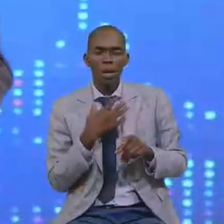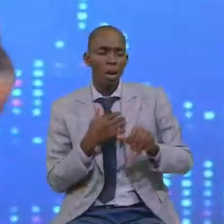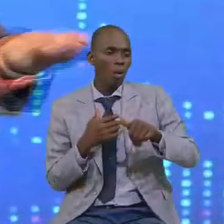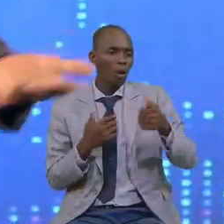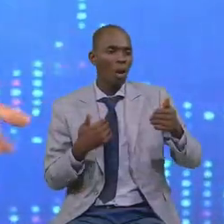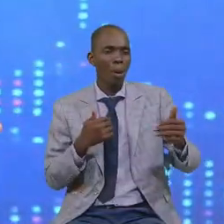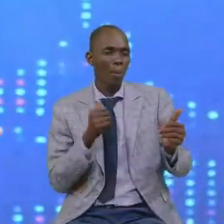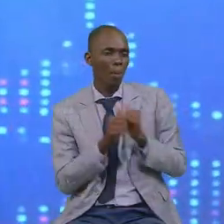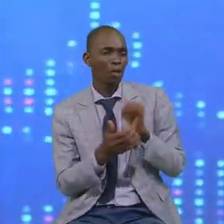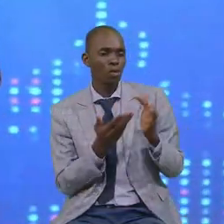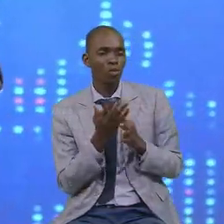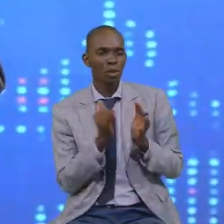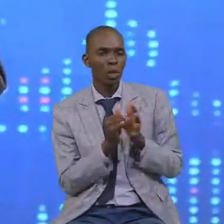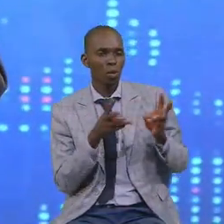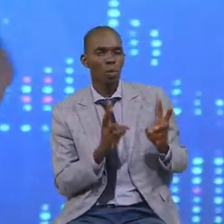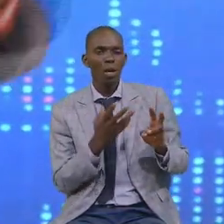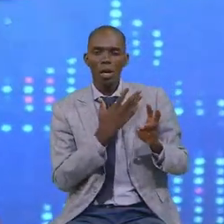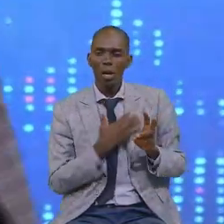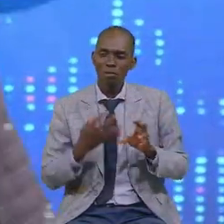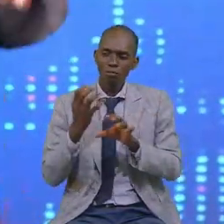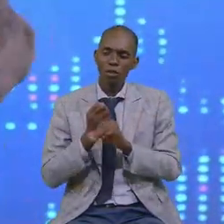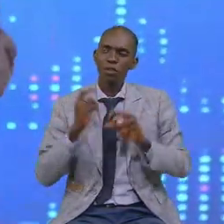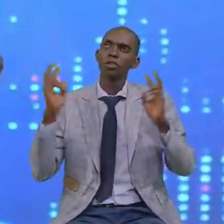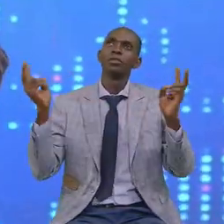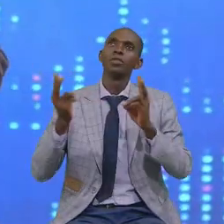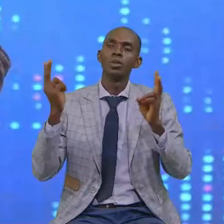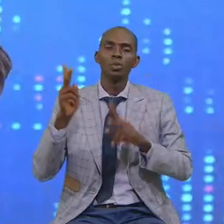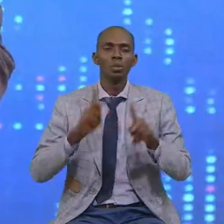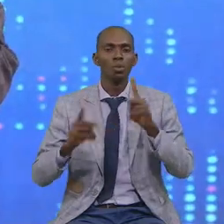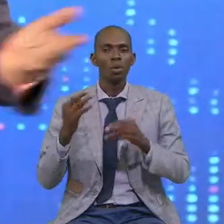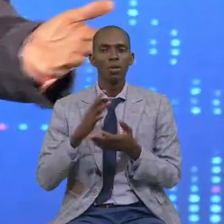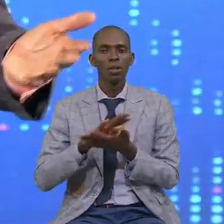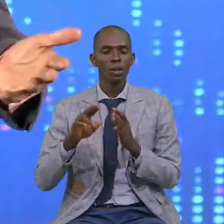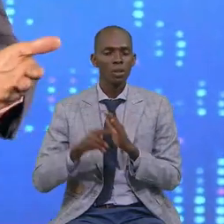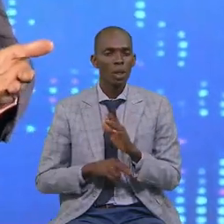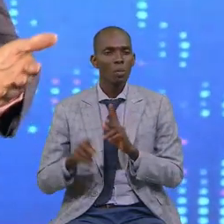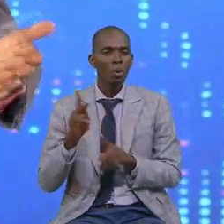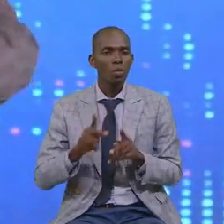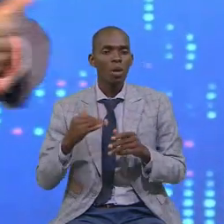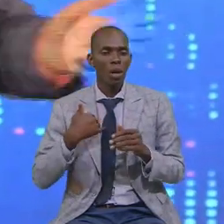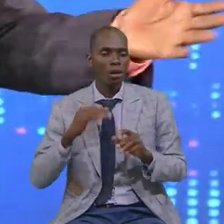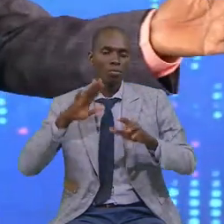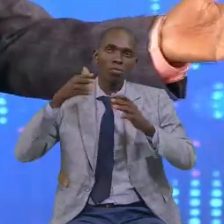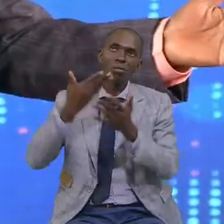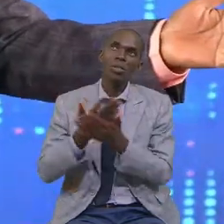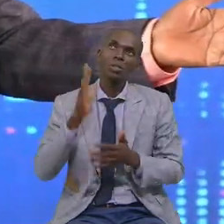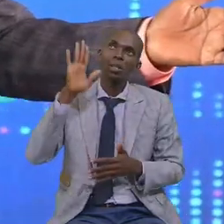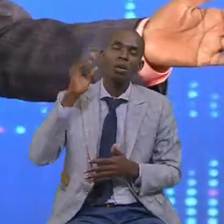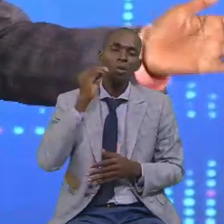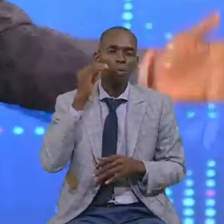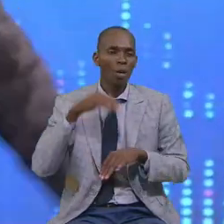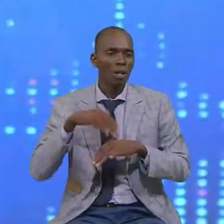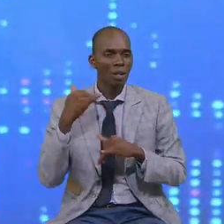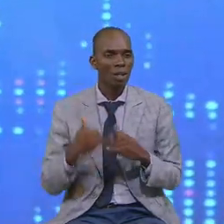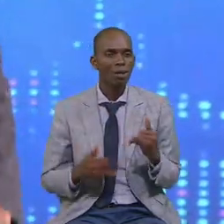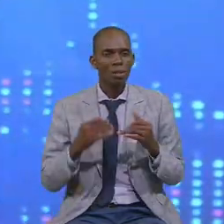of righteousness. People have walked there and they got to their destination. Think about all these cloud